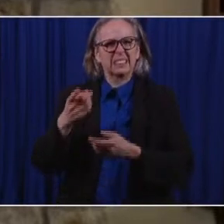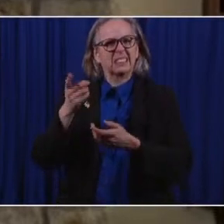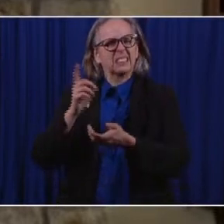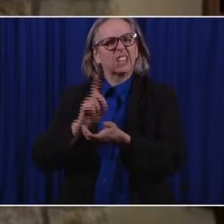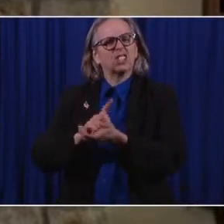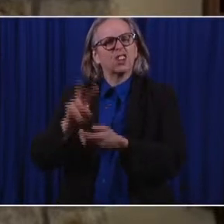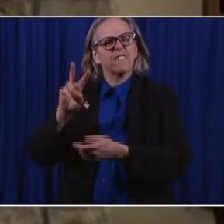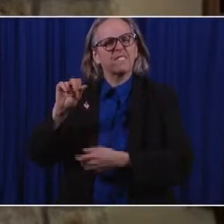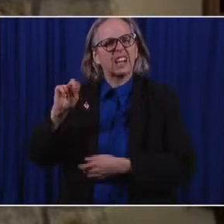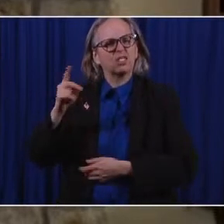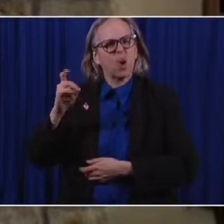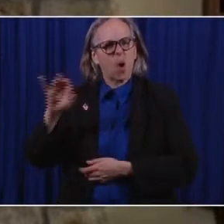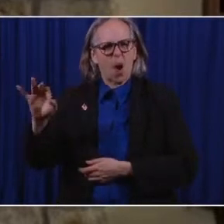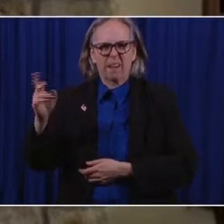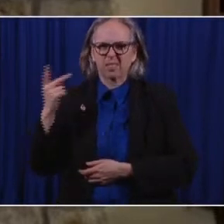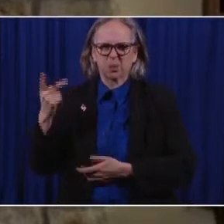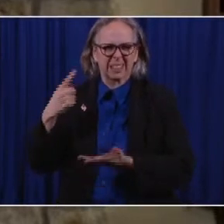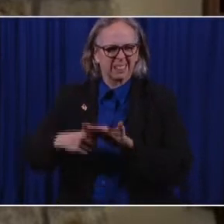someone who